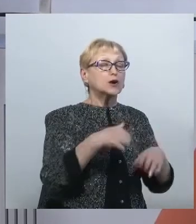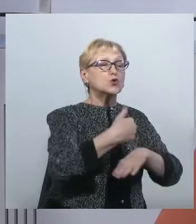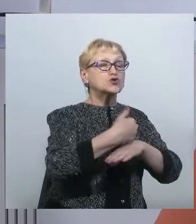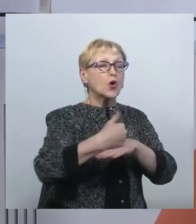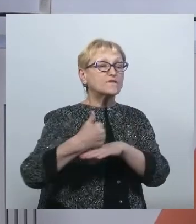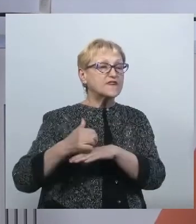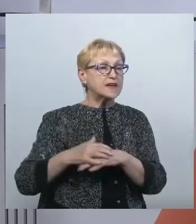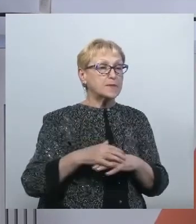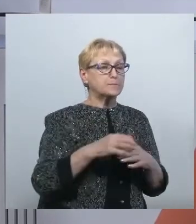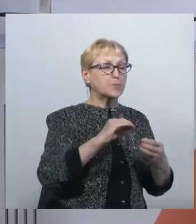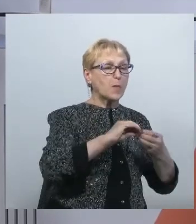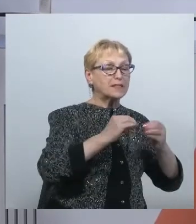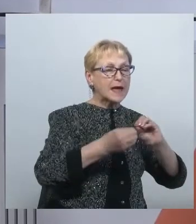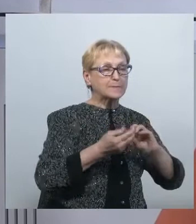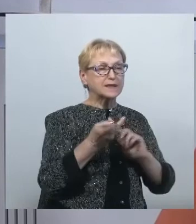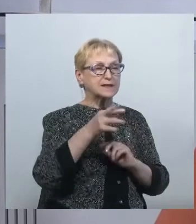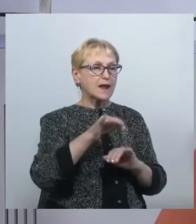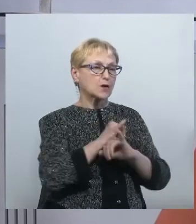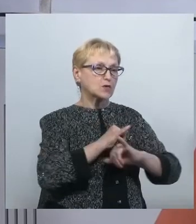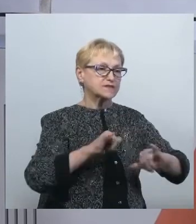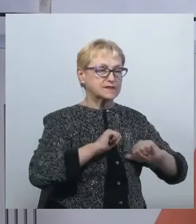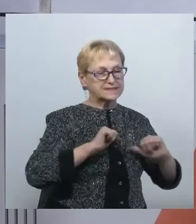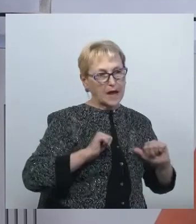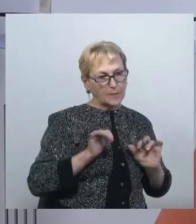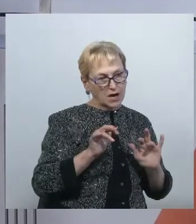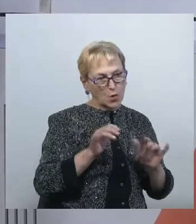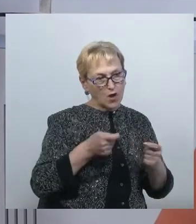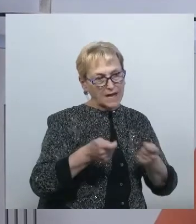to tell us about the key problems.